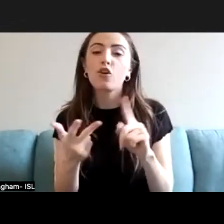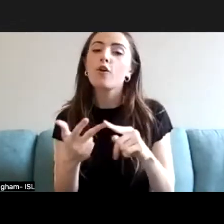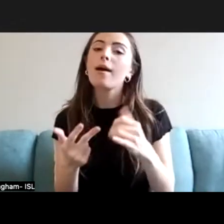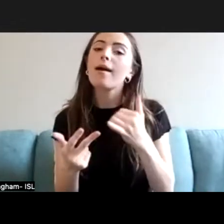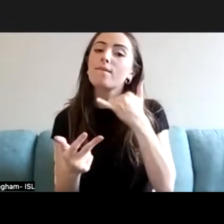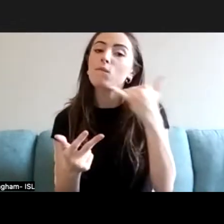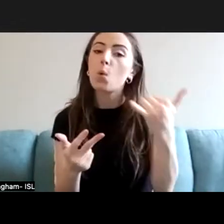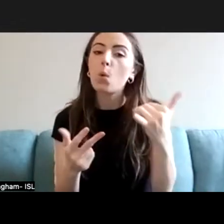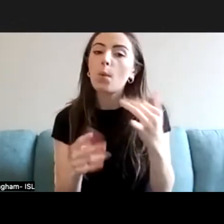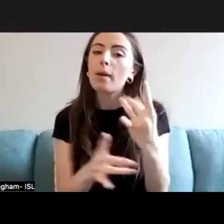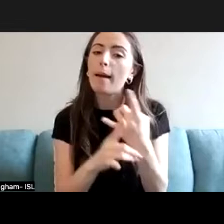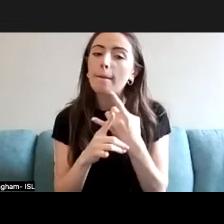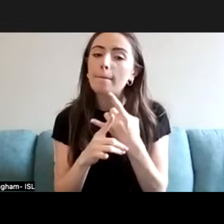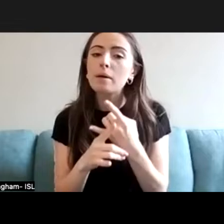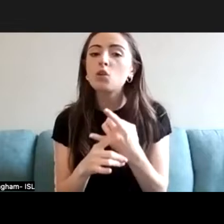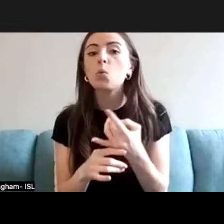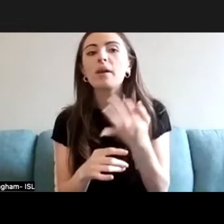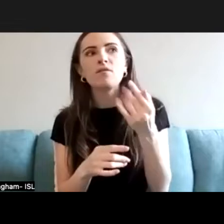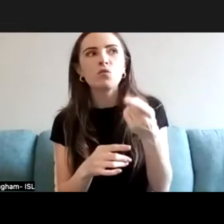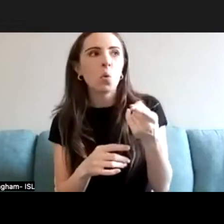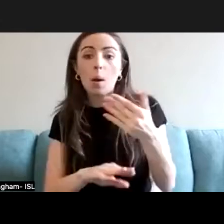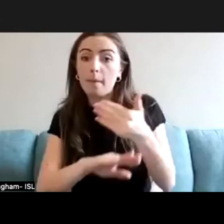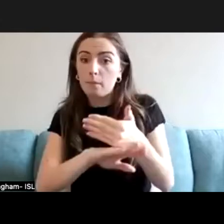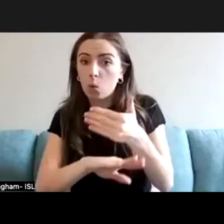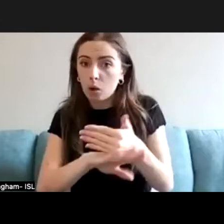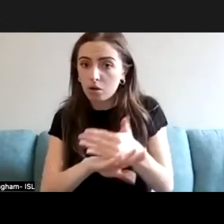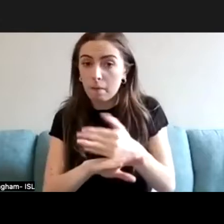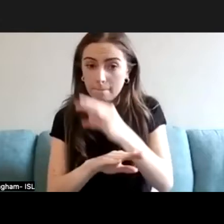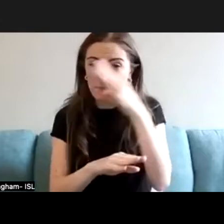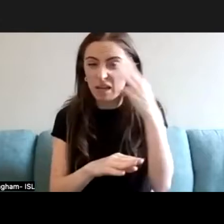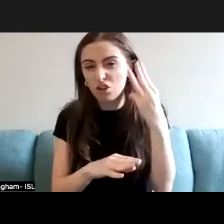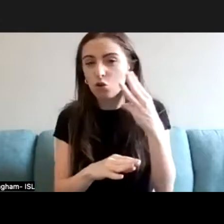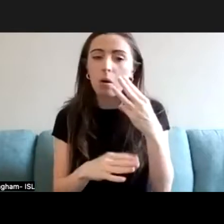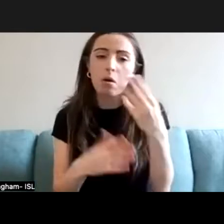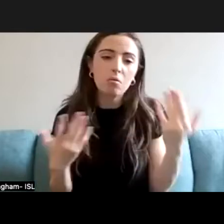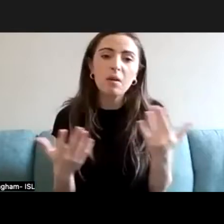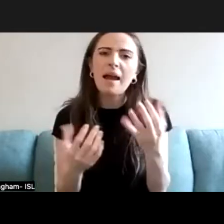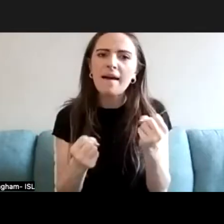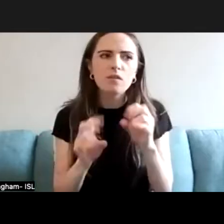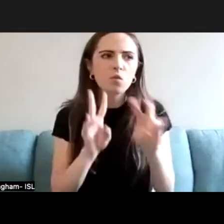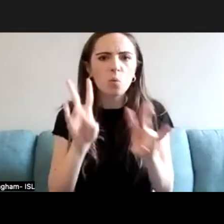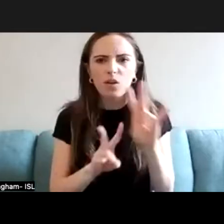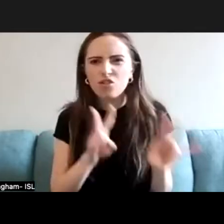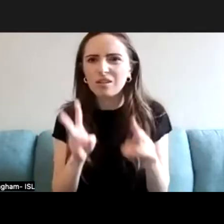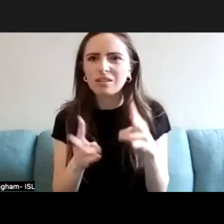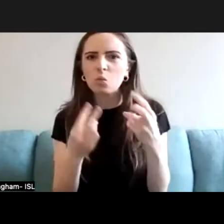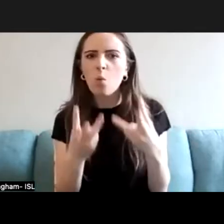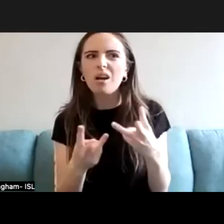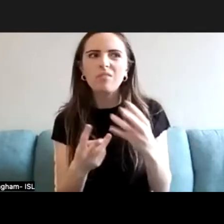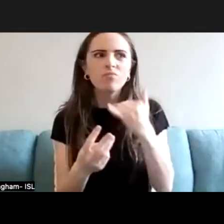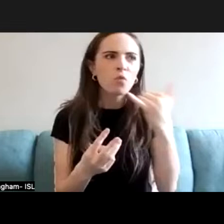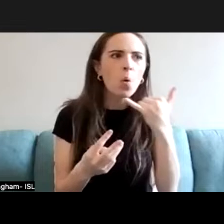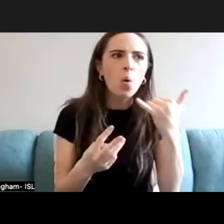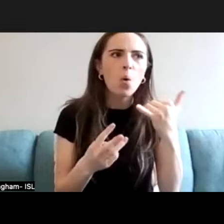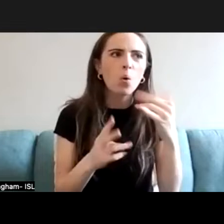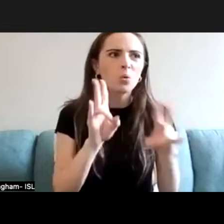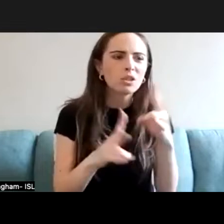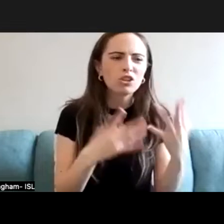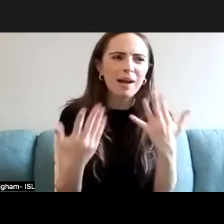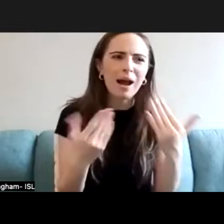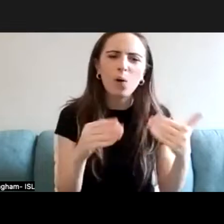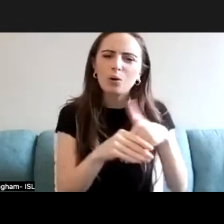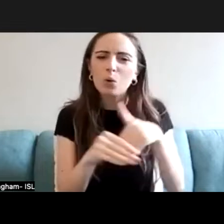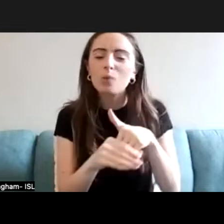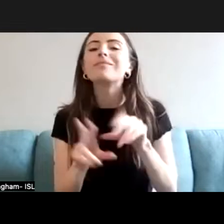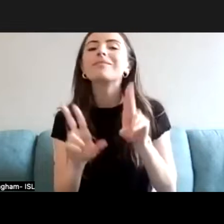employers, so if you're an employer that's sitting here today and you have a couple of questions and you'd like to speak to somebody, you can give us a call or a text. That's on